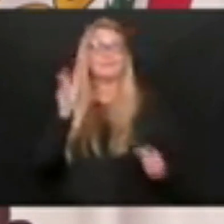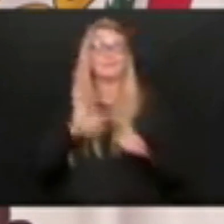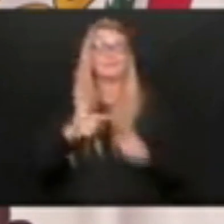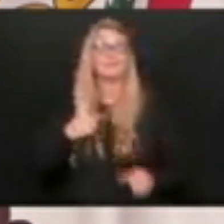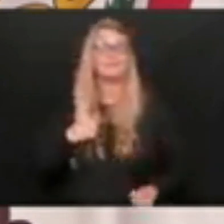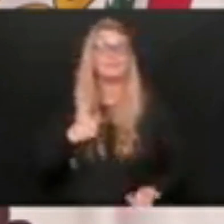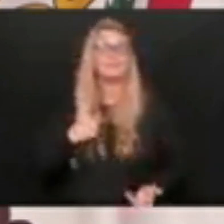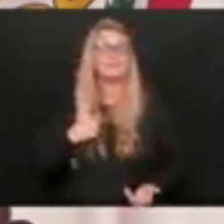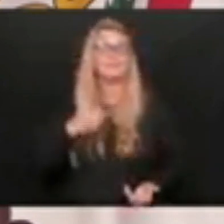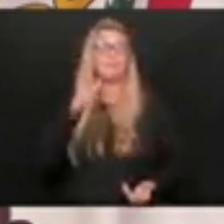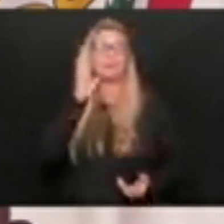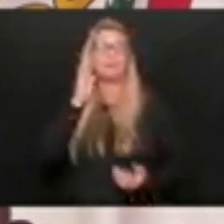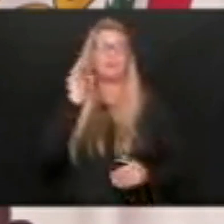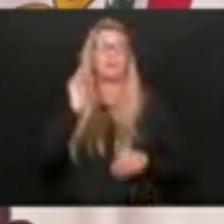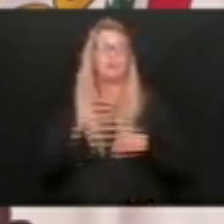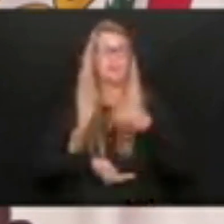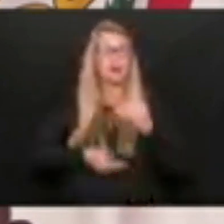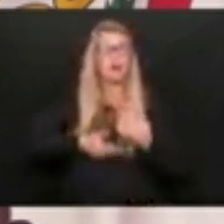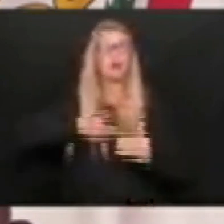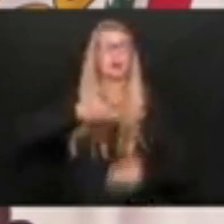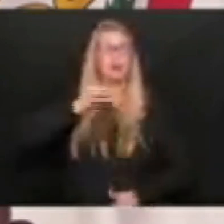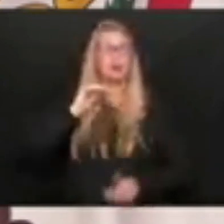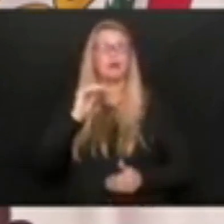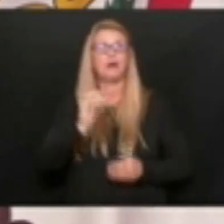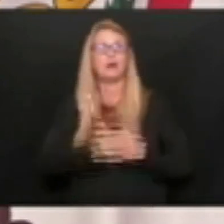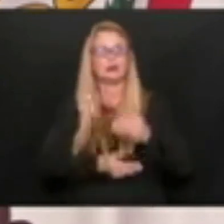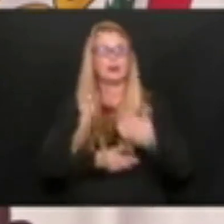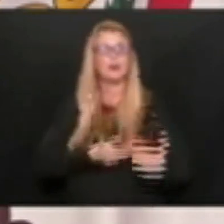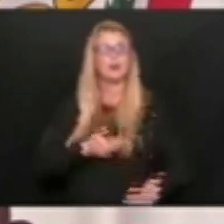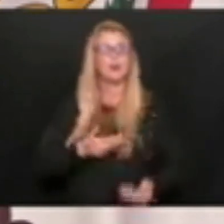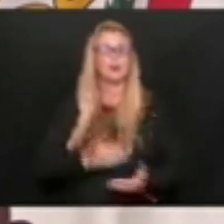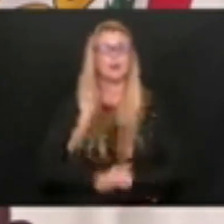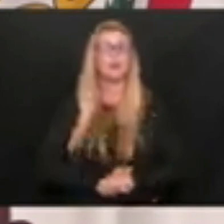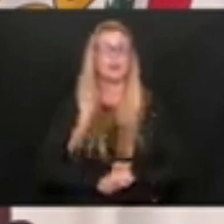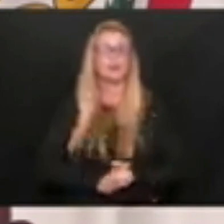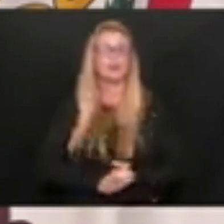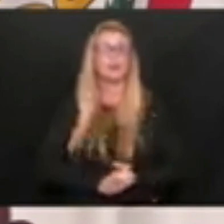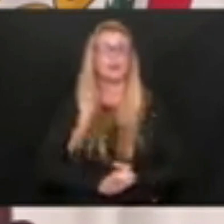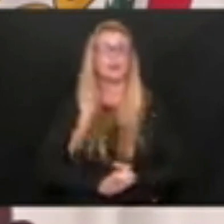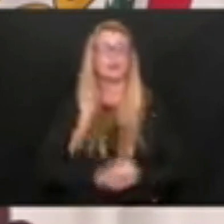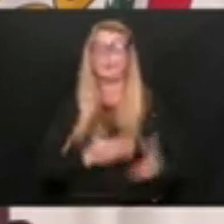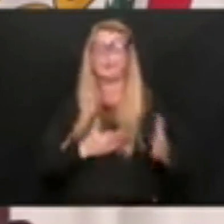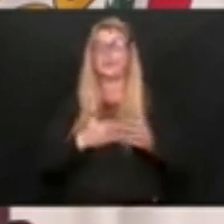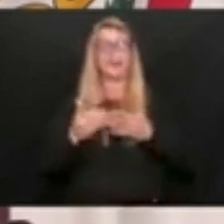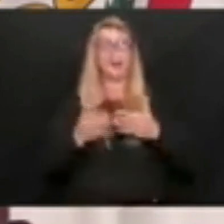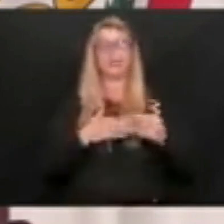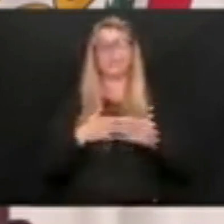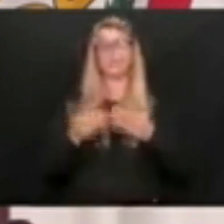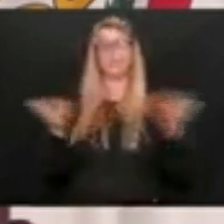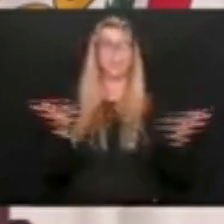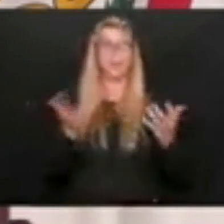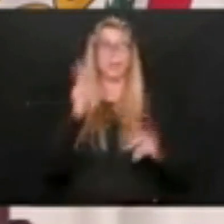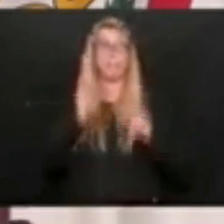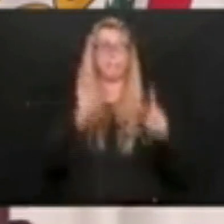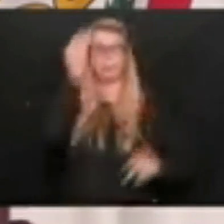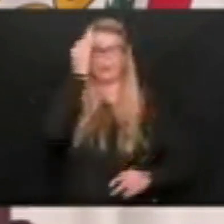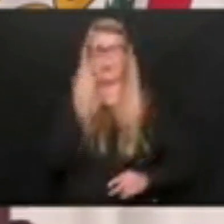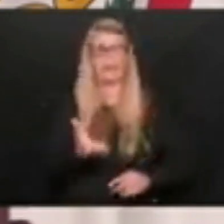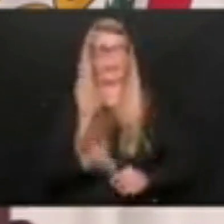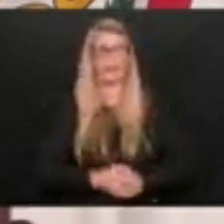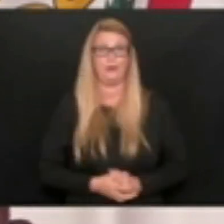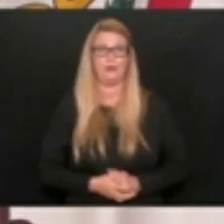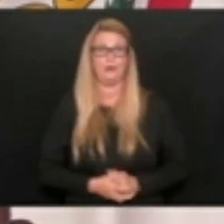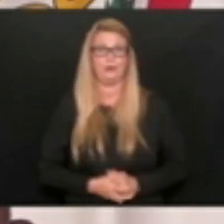on and on and on. It absolutely will. No matter what anybody tells you,